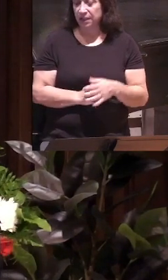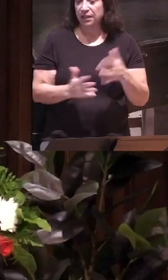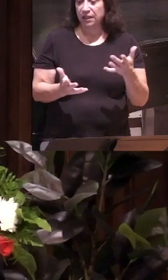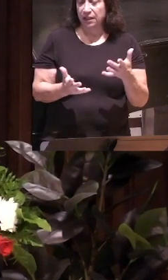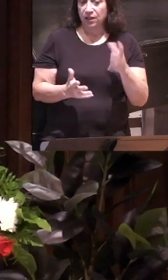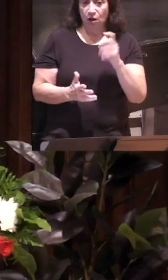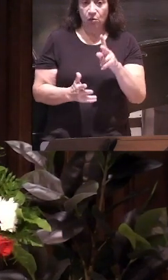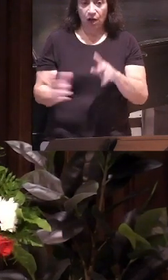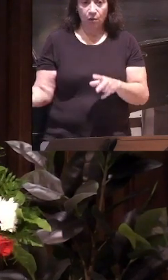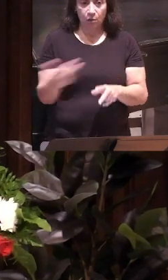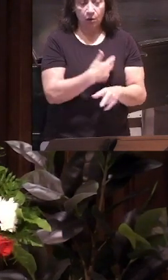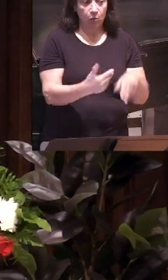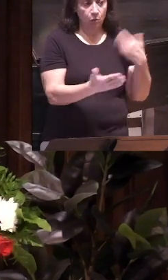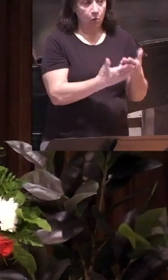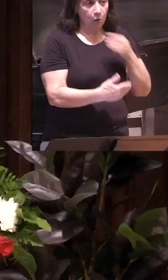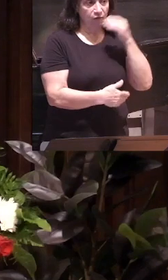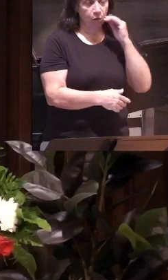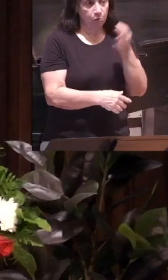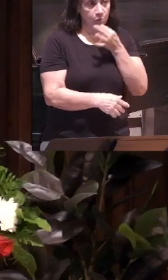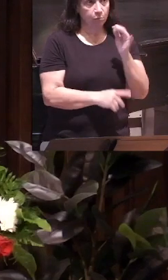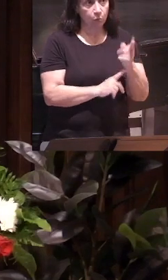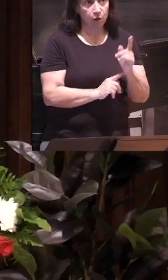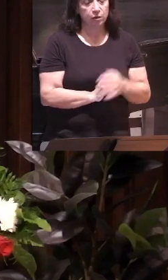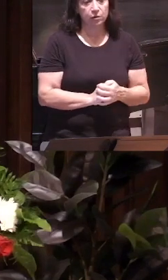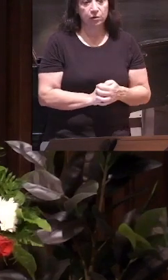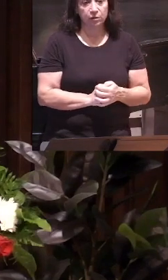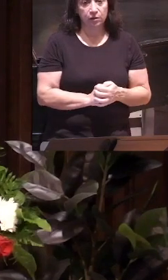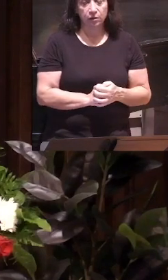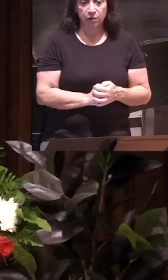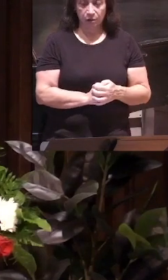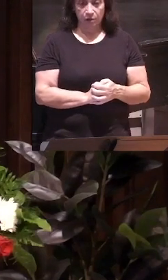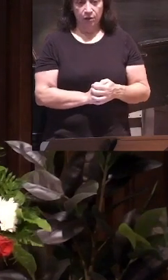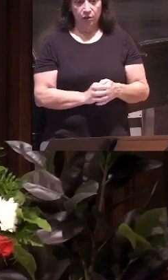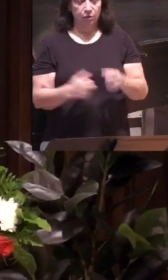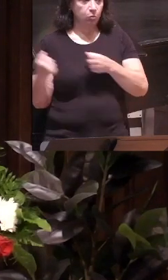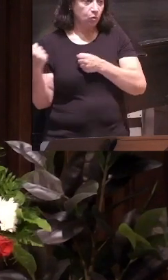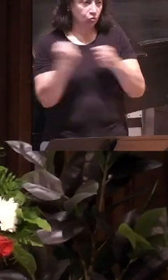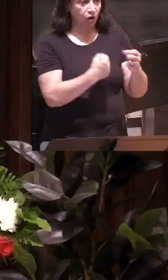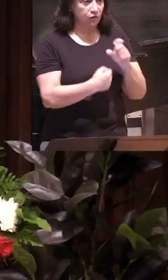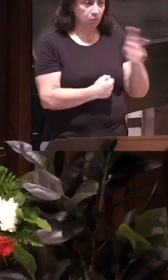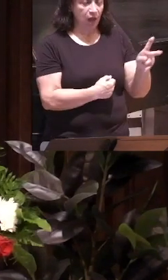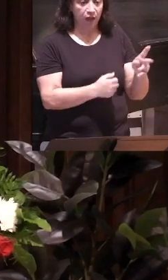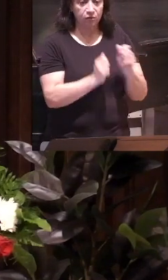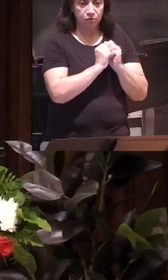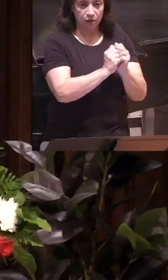right, we'll turn around, we'll be right there. Now, we're driving back to the house